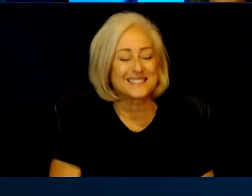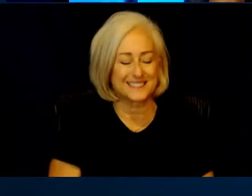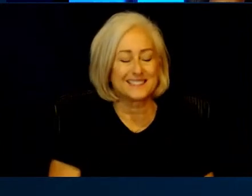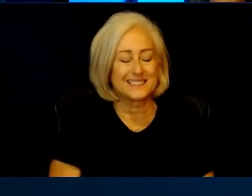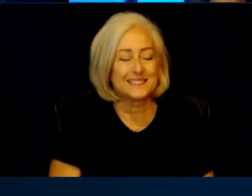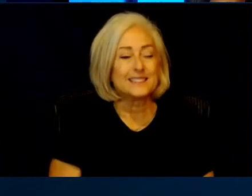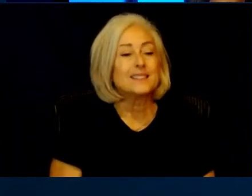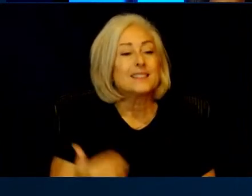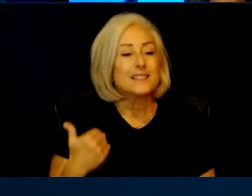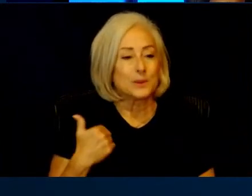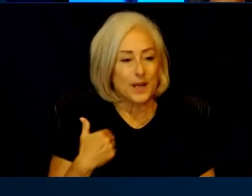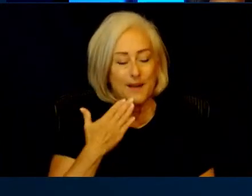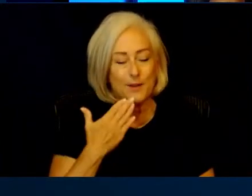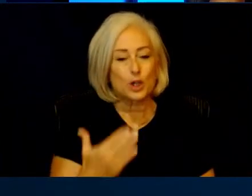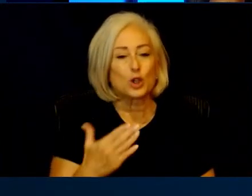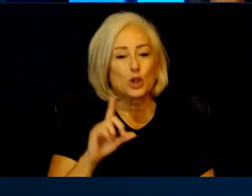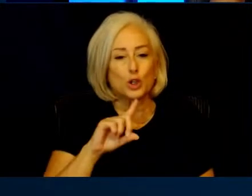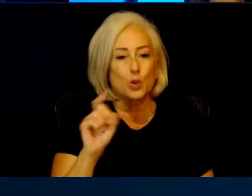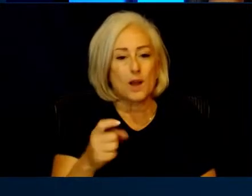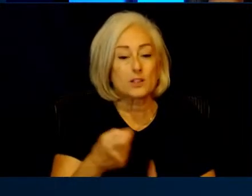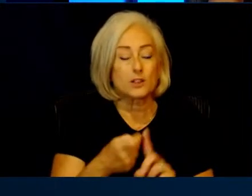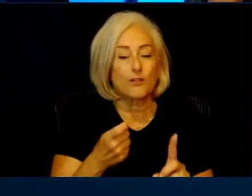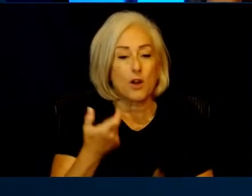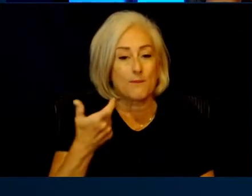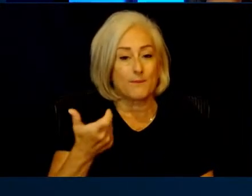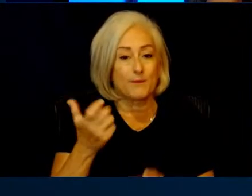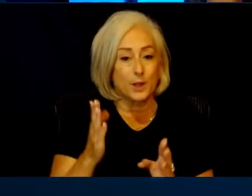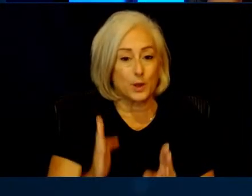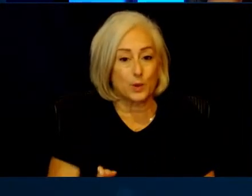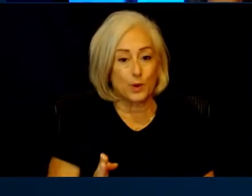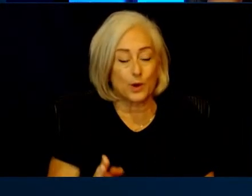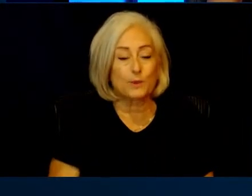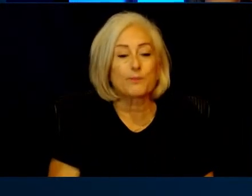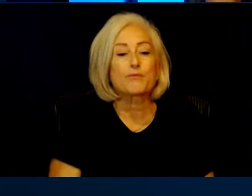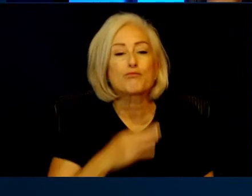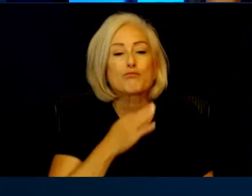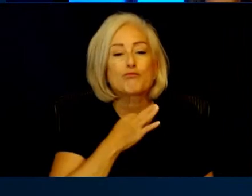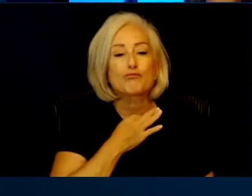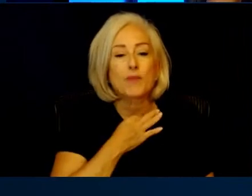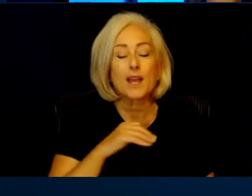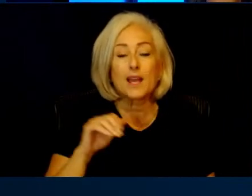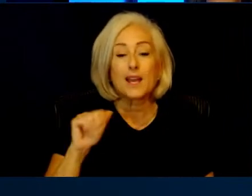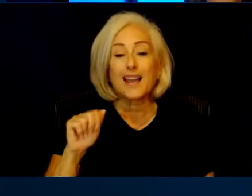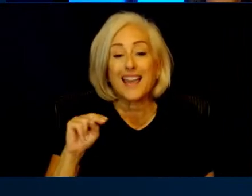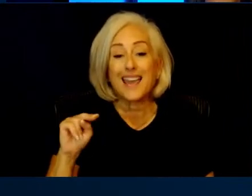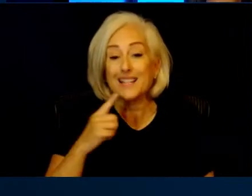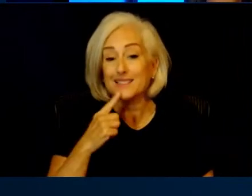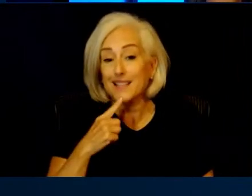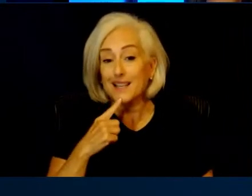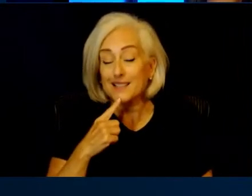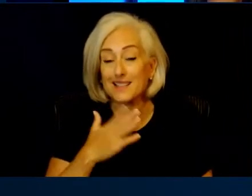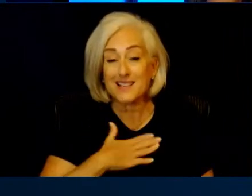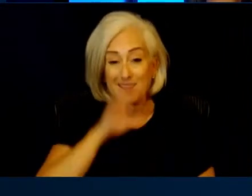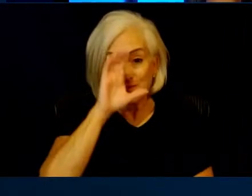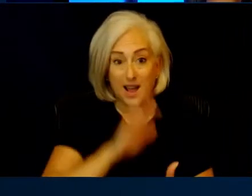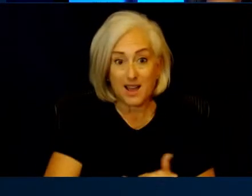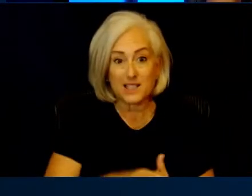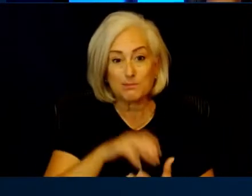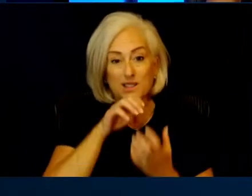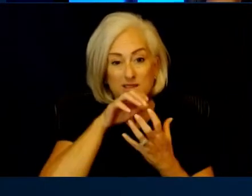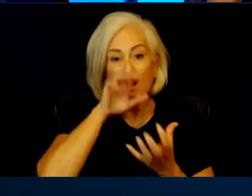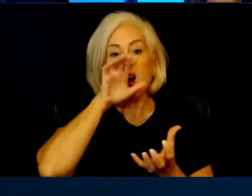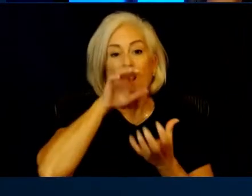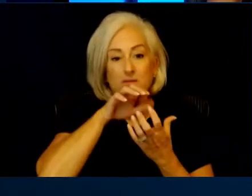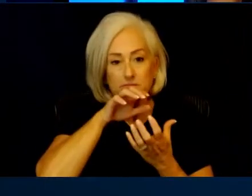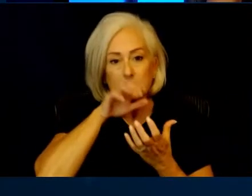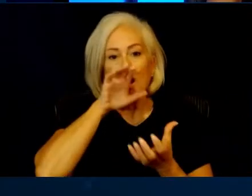really good viewer question, this one again for Dr. Luthra. Ann writes, my husband snores, keeps me up all night. How do I get him to stop, and should